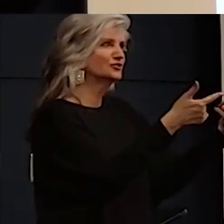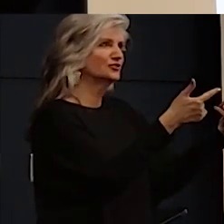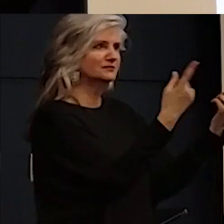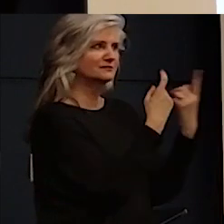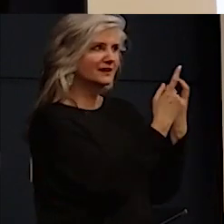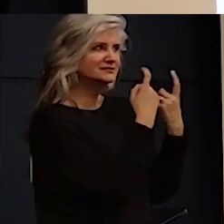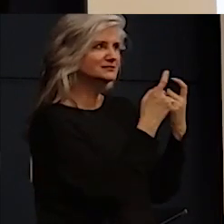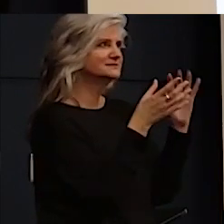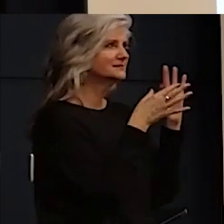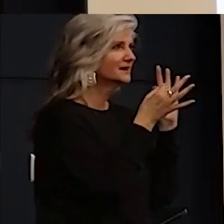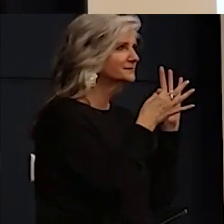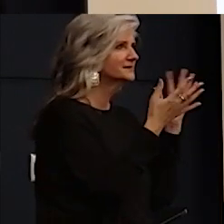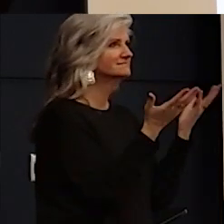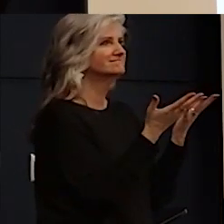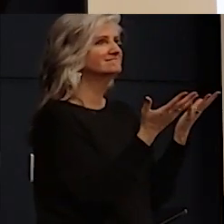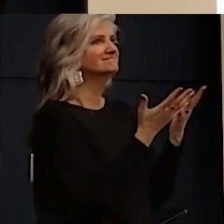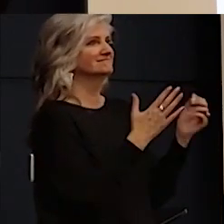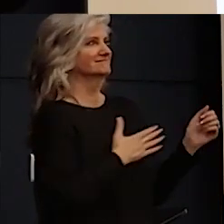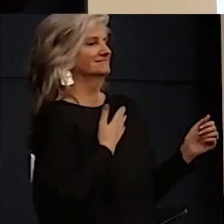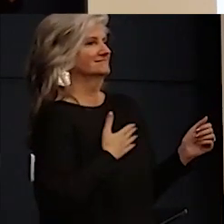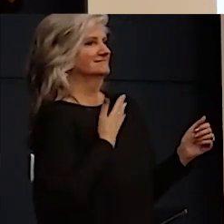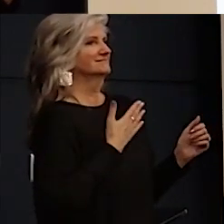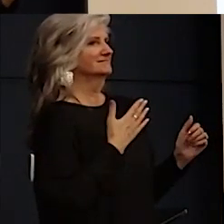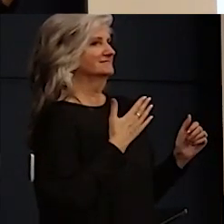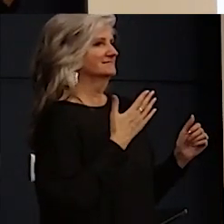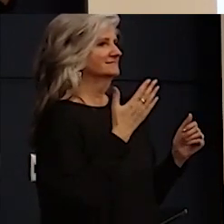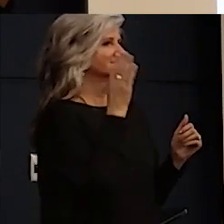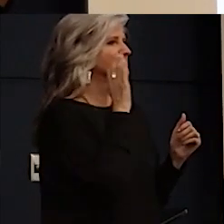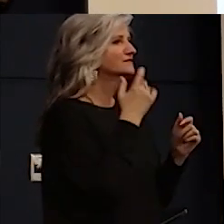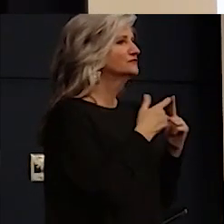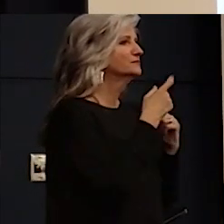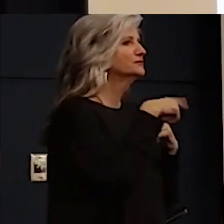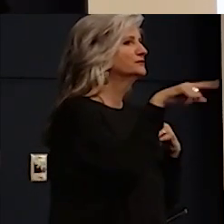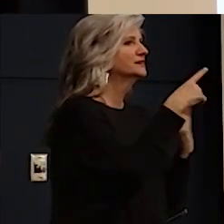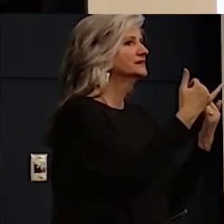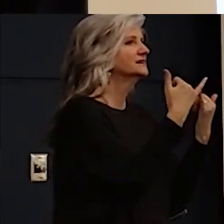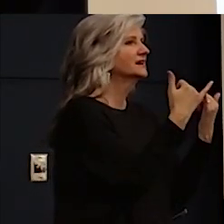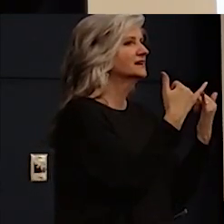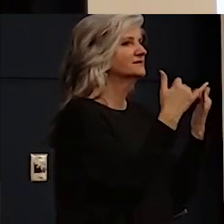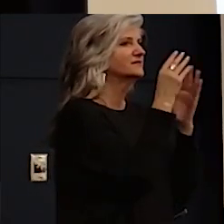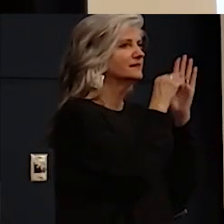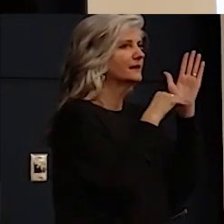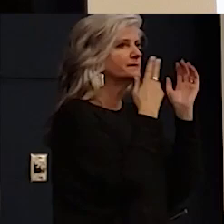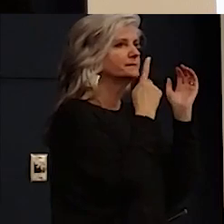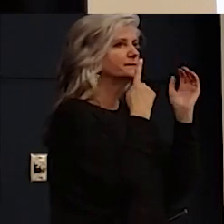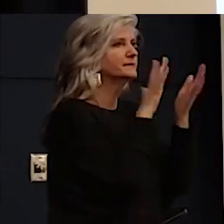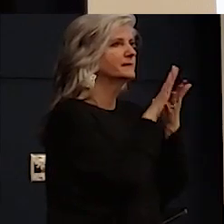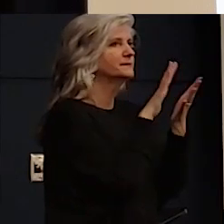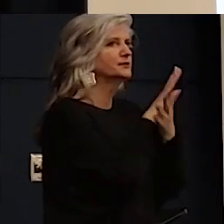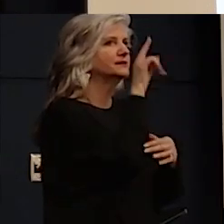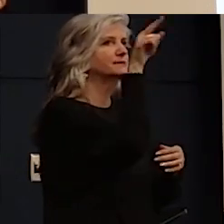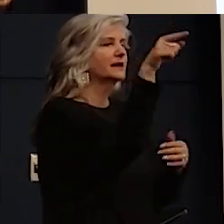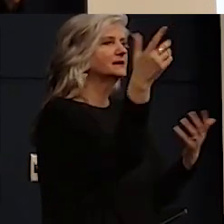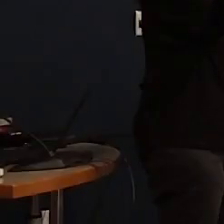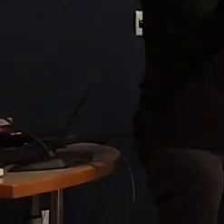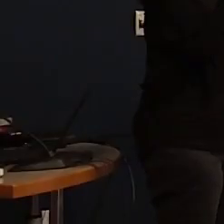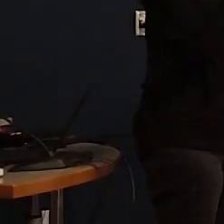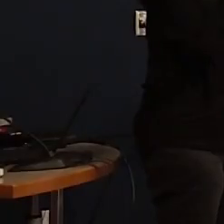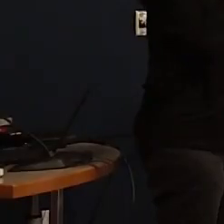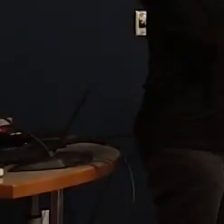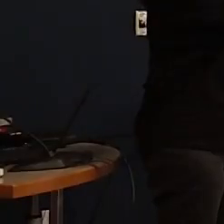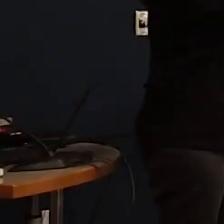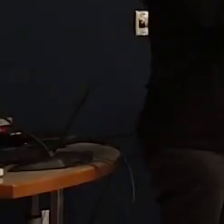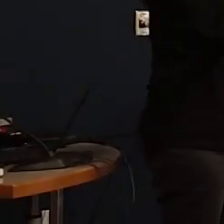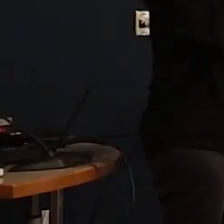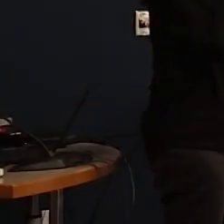What are your comments? Happy to hear from you all right now. So raise your hand or fill out the pink slip at the back. All right, let's start at the front